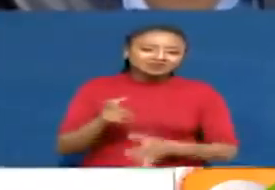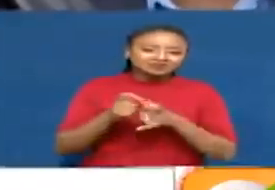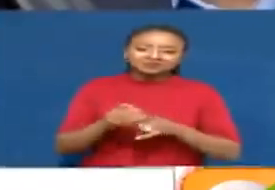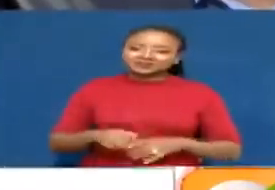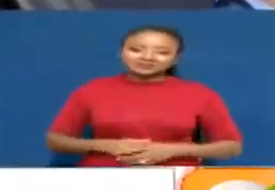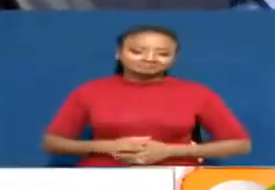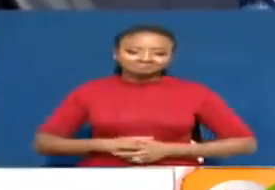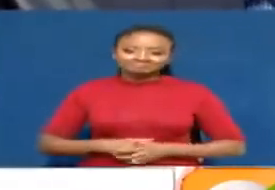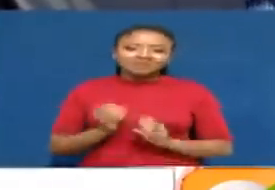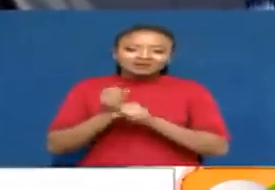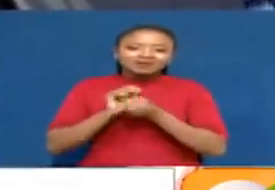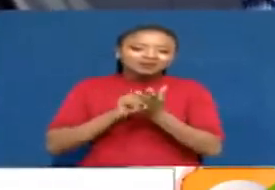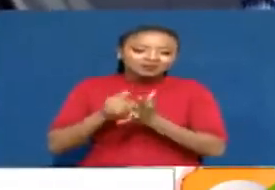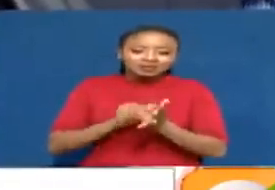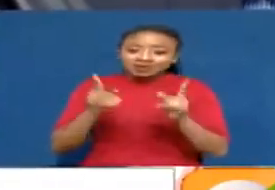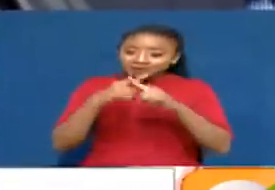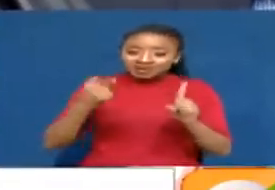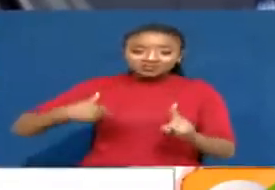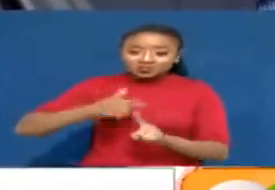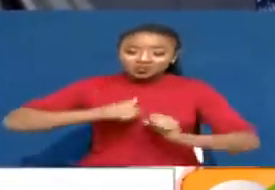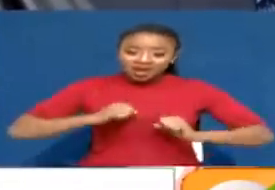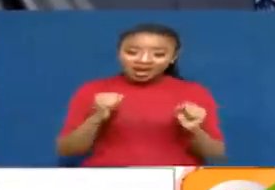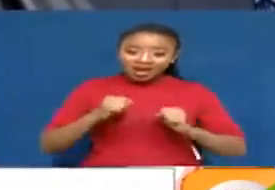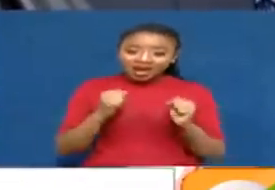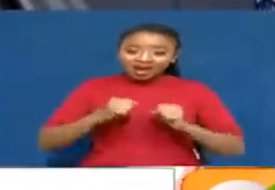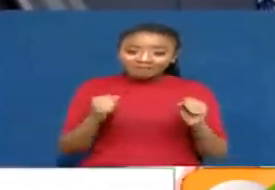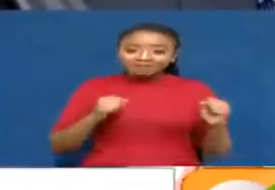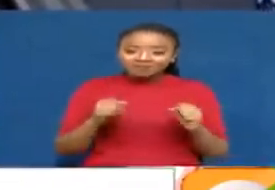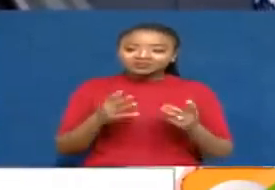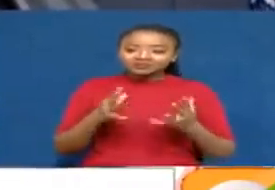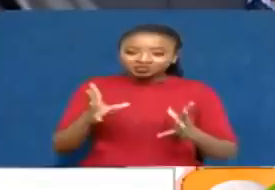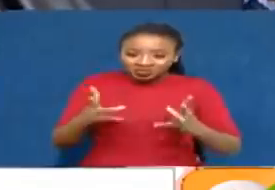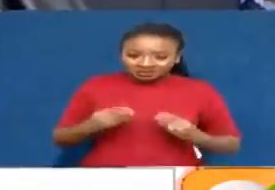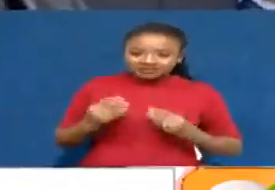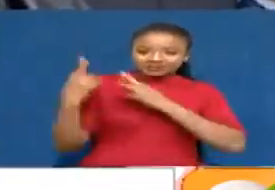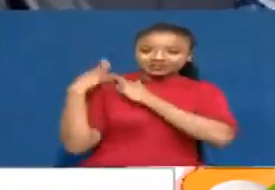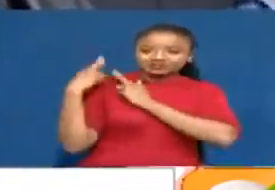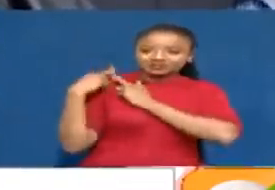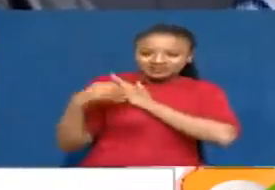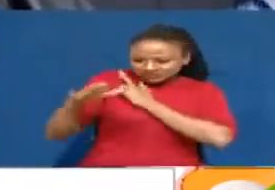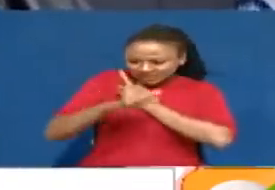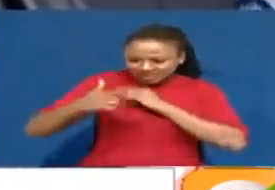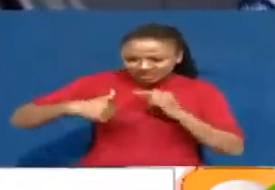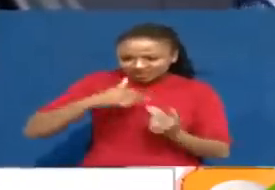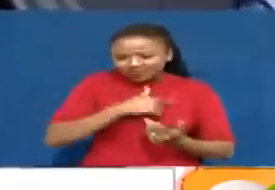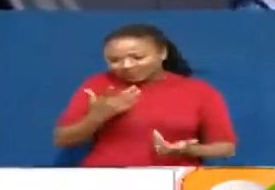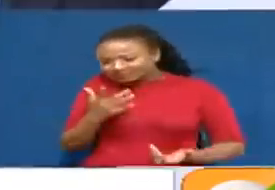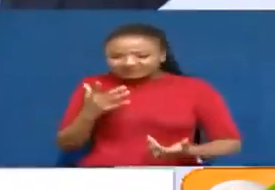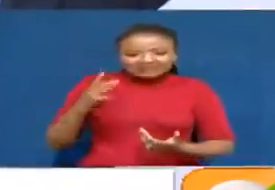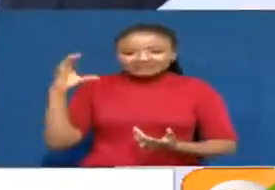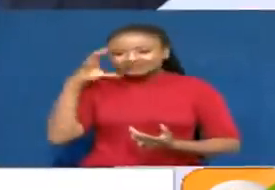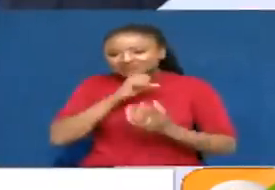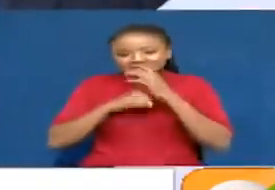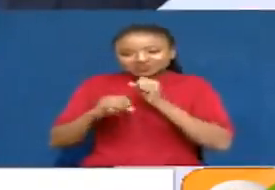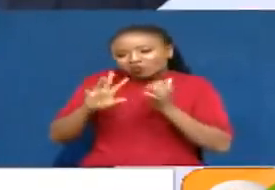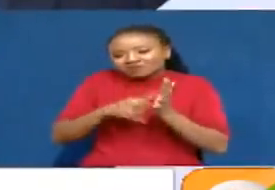flak and responsibility where we have fallen short of the expectations. So